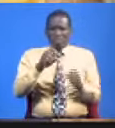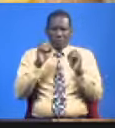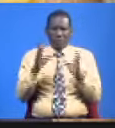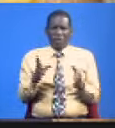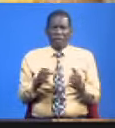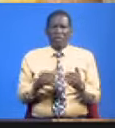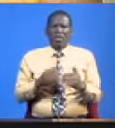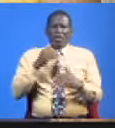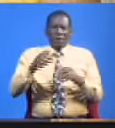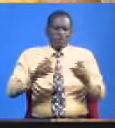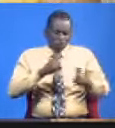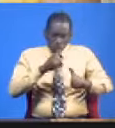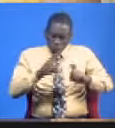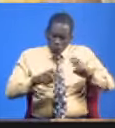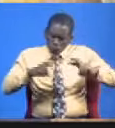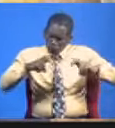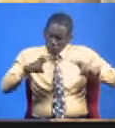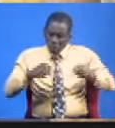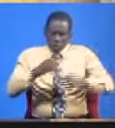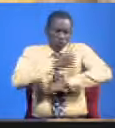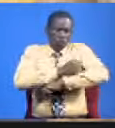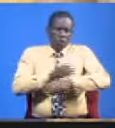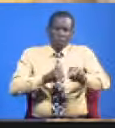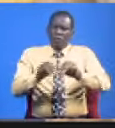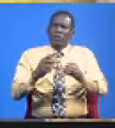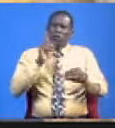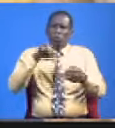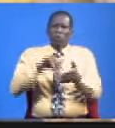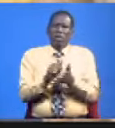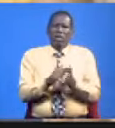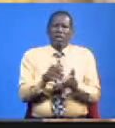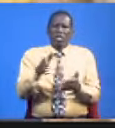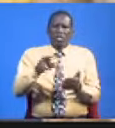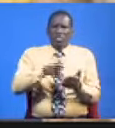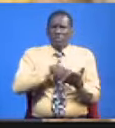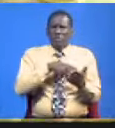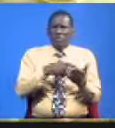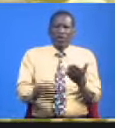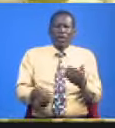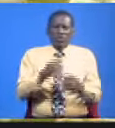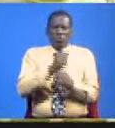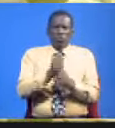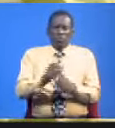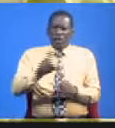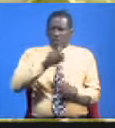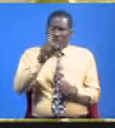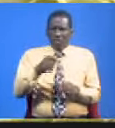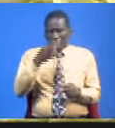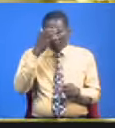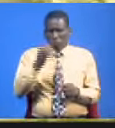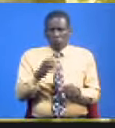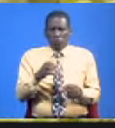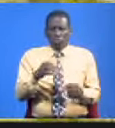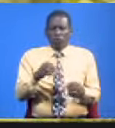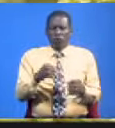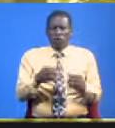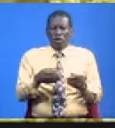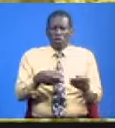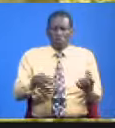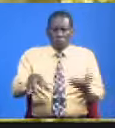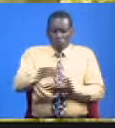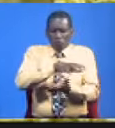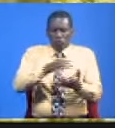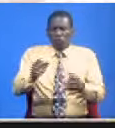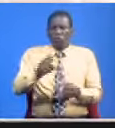Upon inquiry, the school management claimed that they had failed to undertake the tests due to misplacement of the